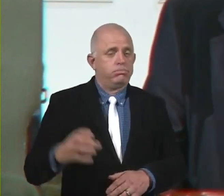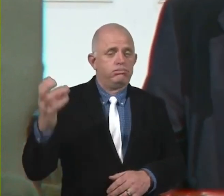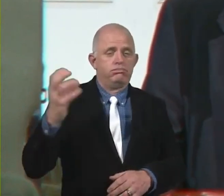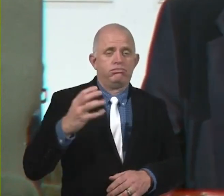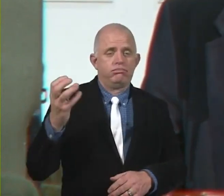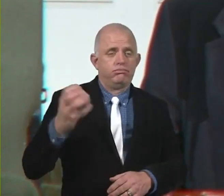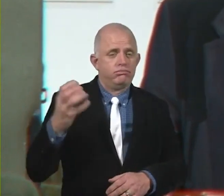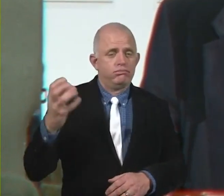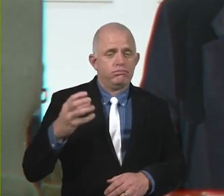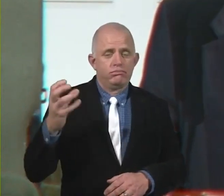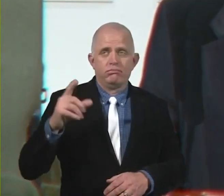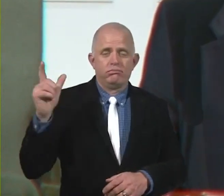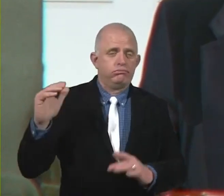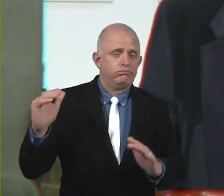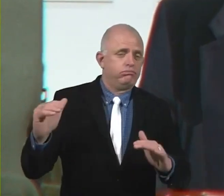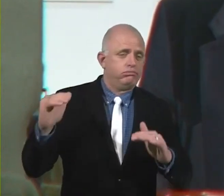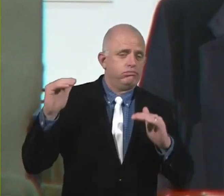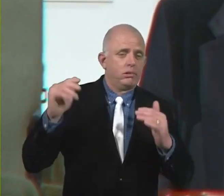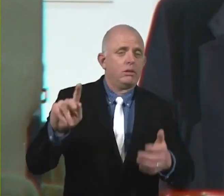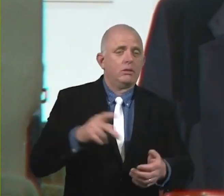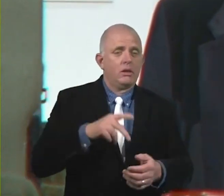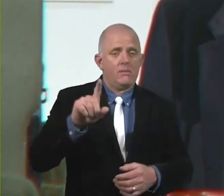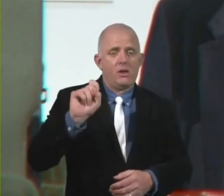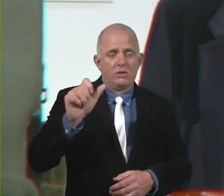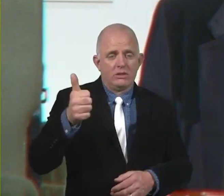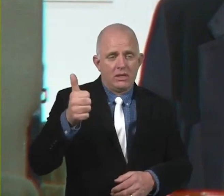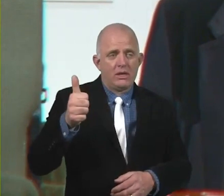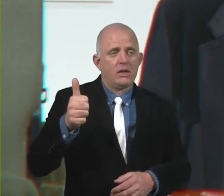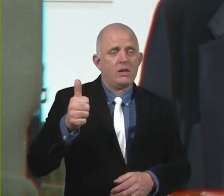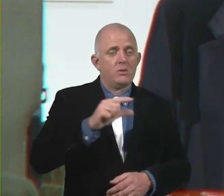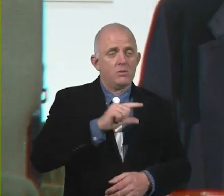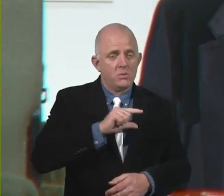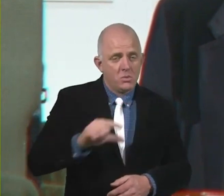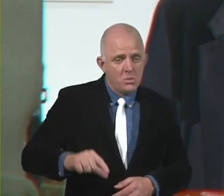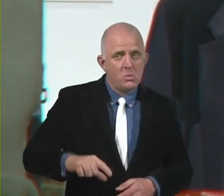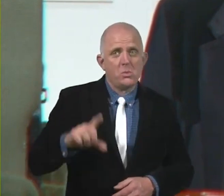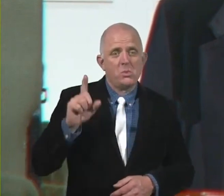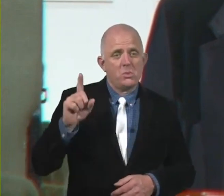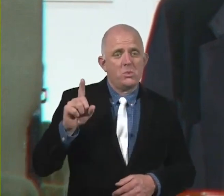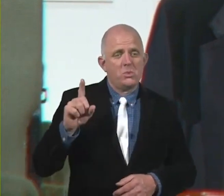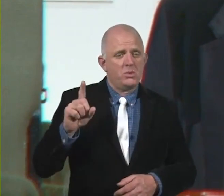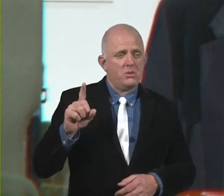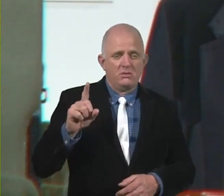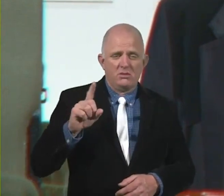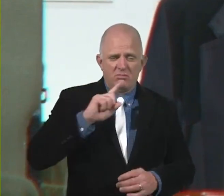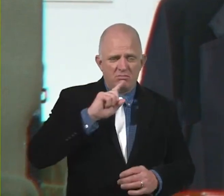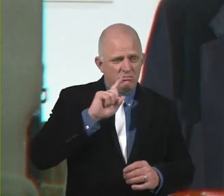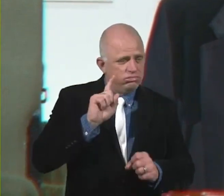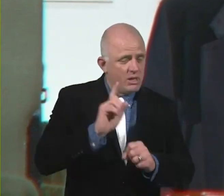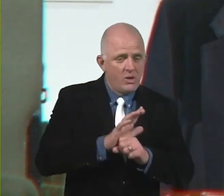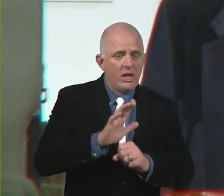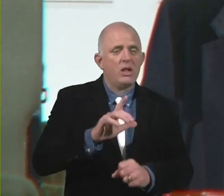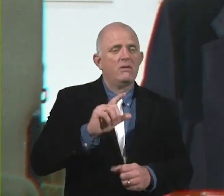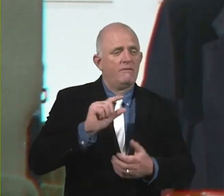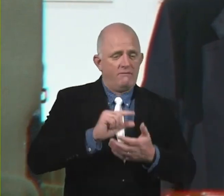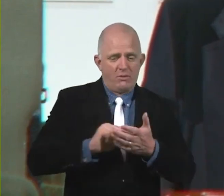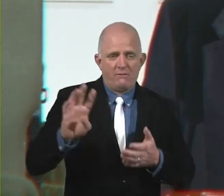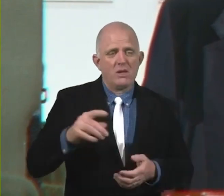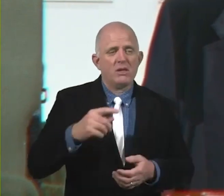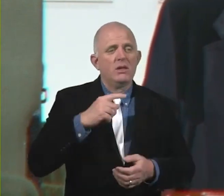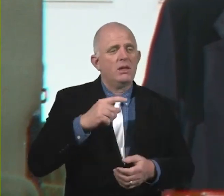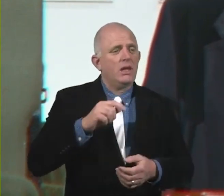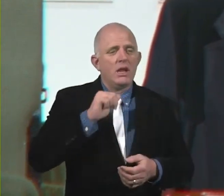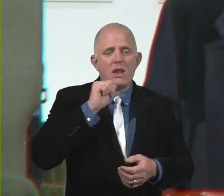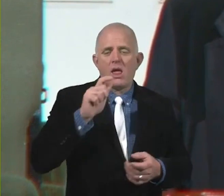He says in Psalm 110, the Lord has sworn and will not repent. In verse 4, will not repent. Thou art a